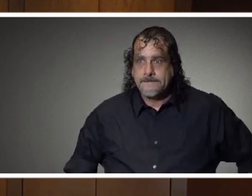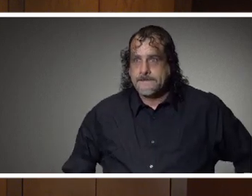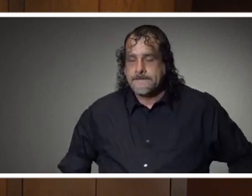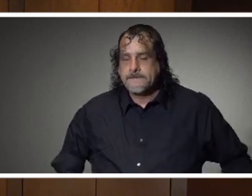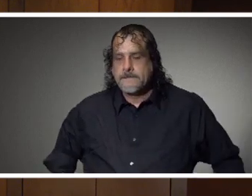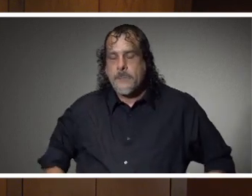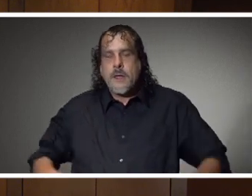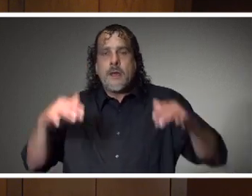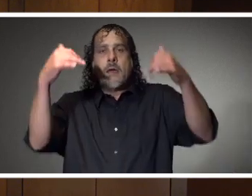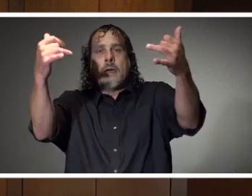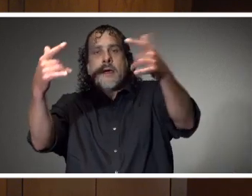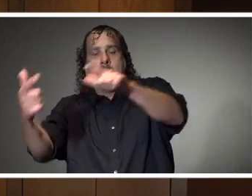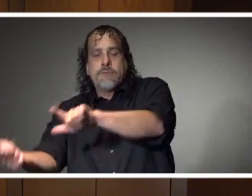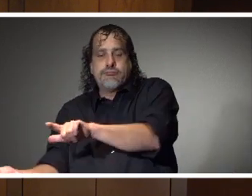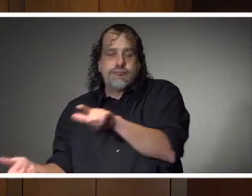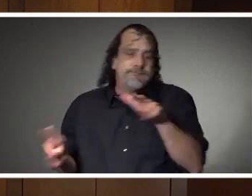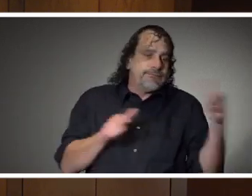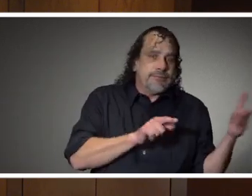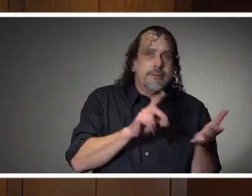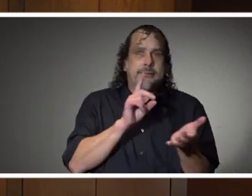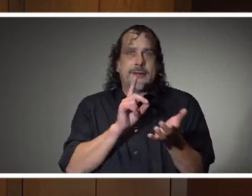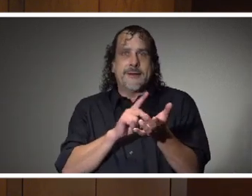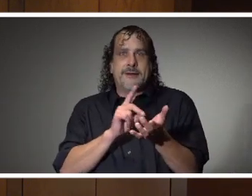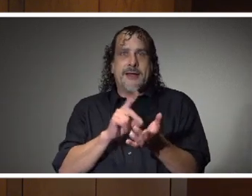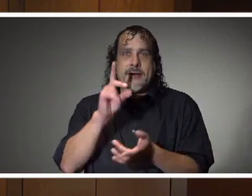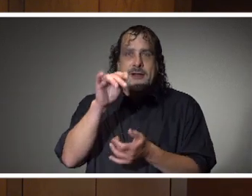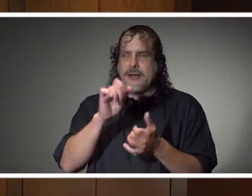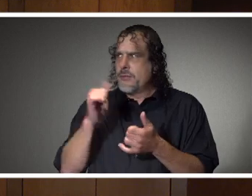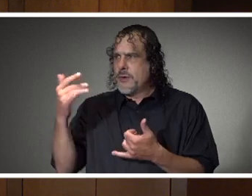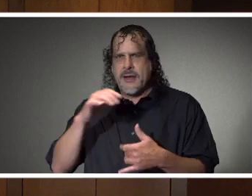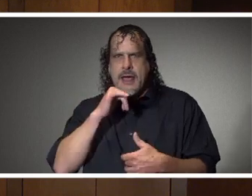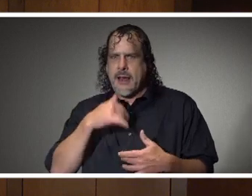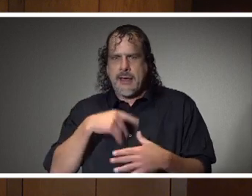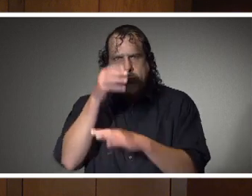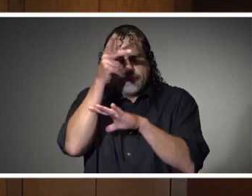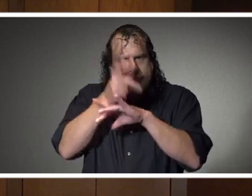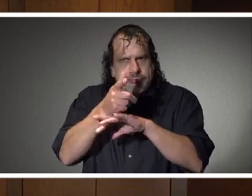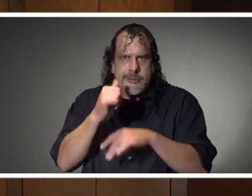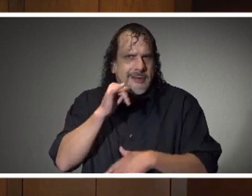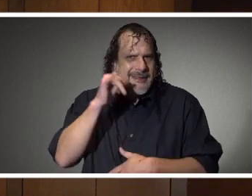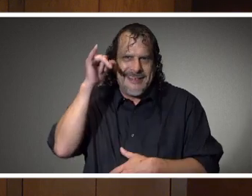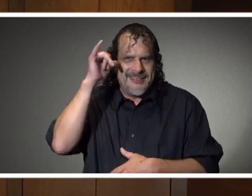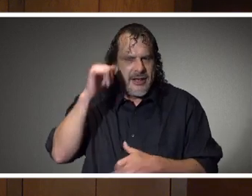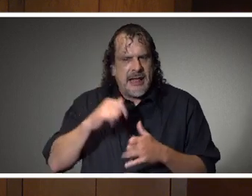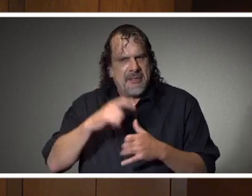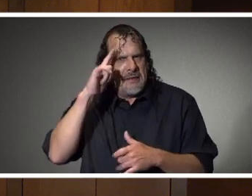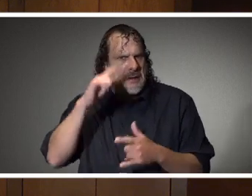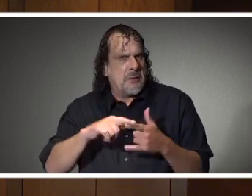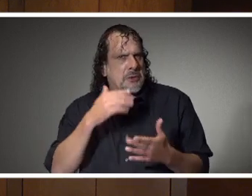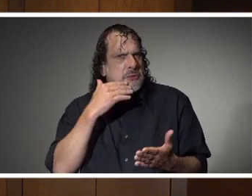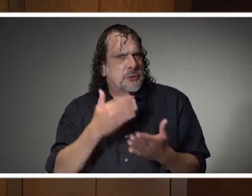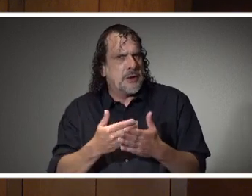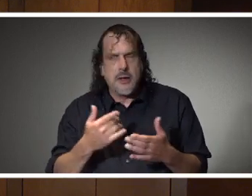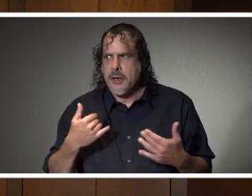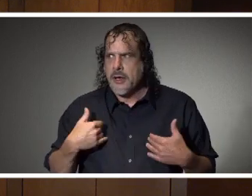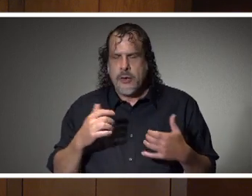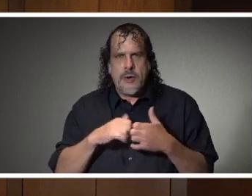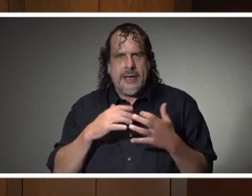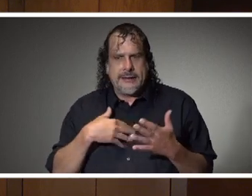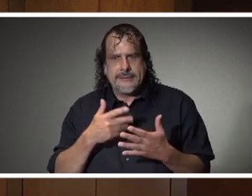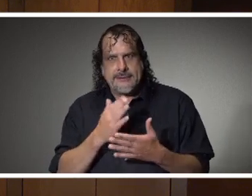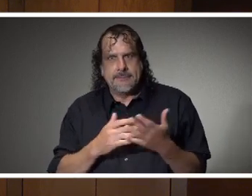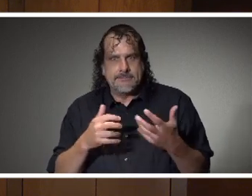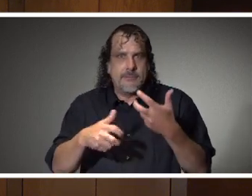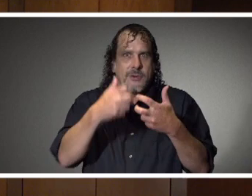I'm going to turn it over to Dr. Dobbs. We did not have a press briefing yesterday, and I think that worked out good, as we had a few challenges with